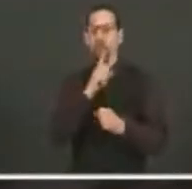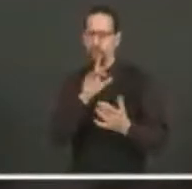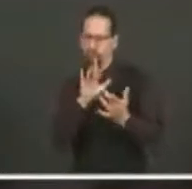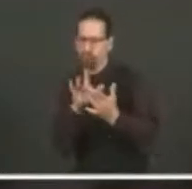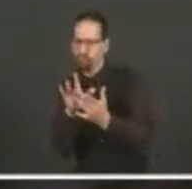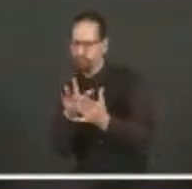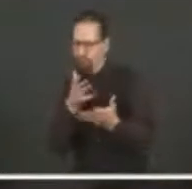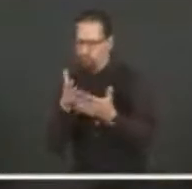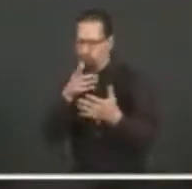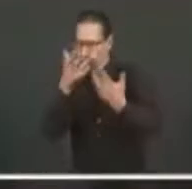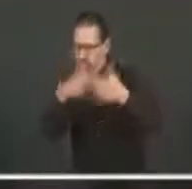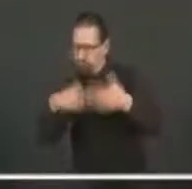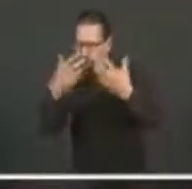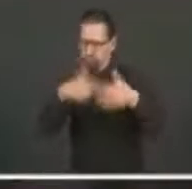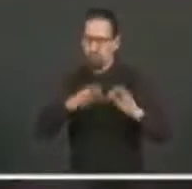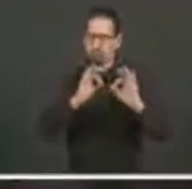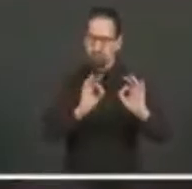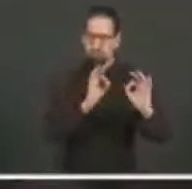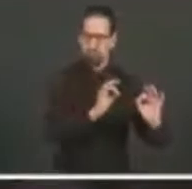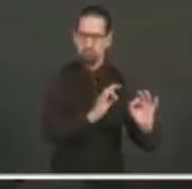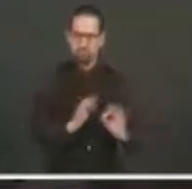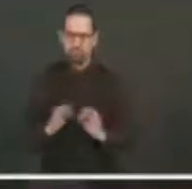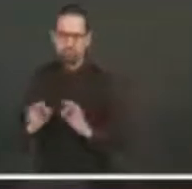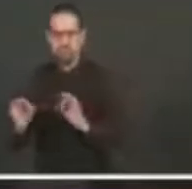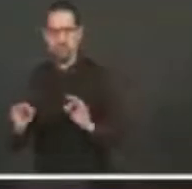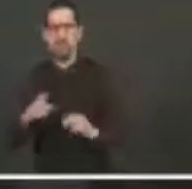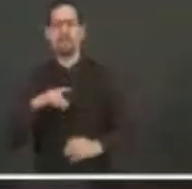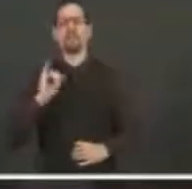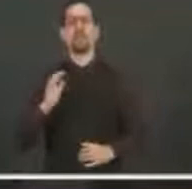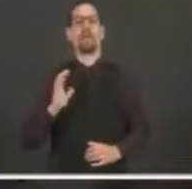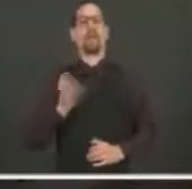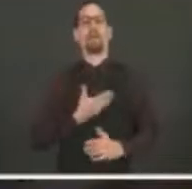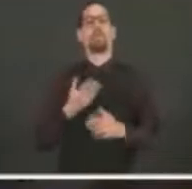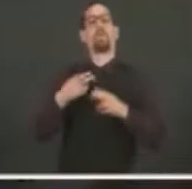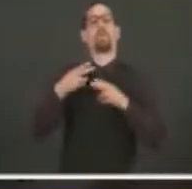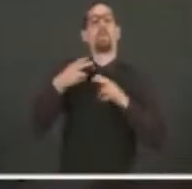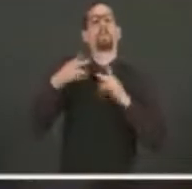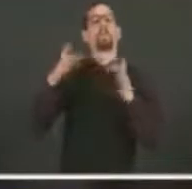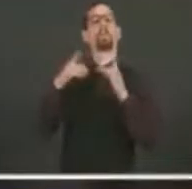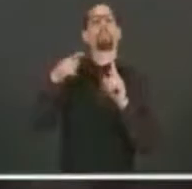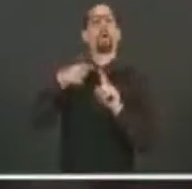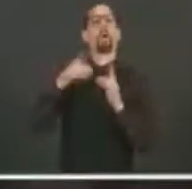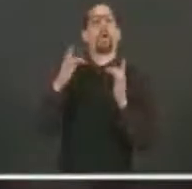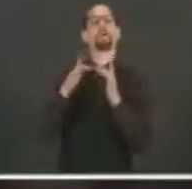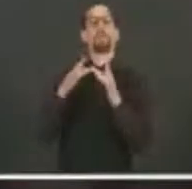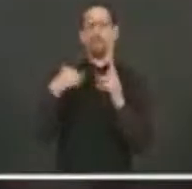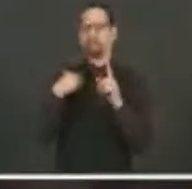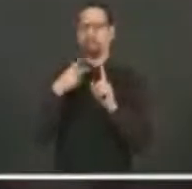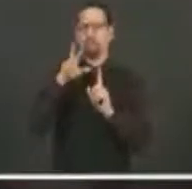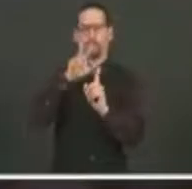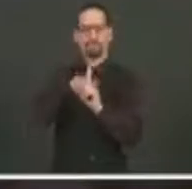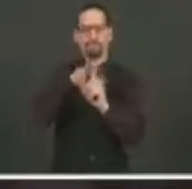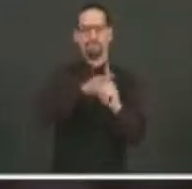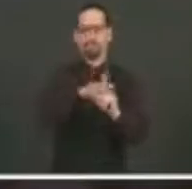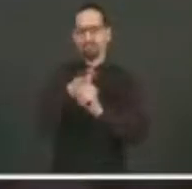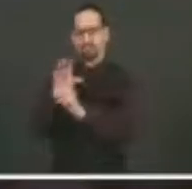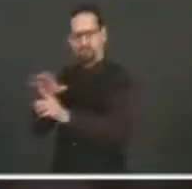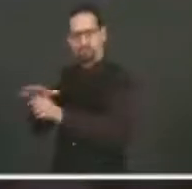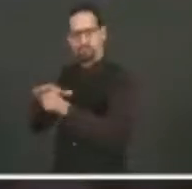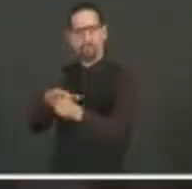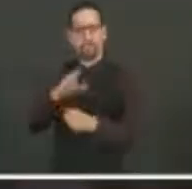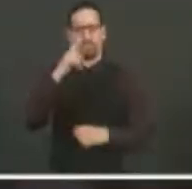through distance learning, which was very successful, to help the districts. The districts are not going to do this on their own. We are